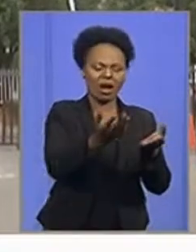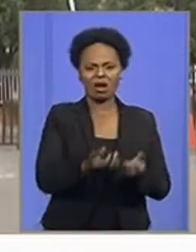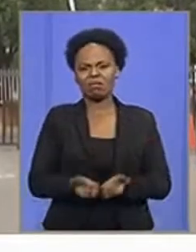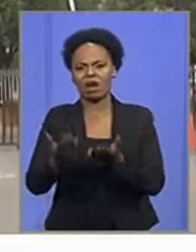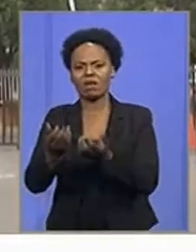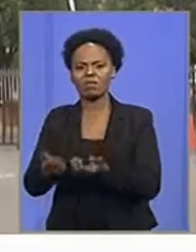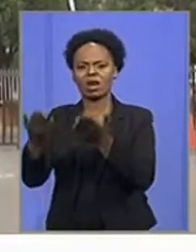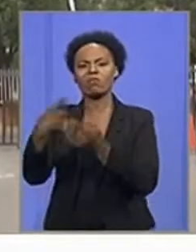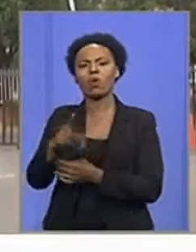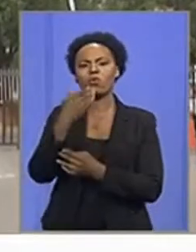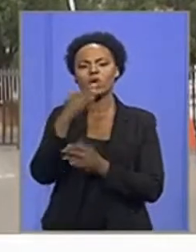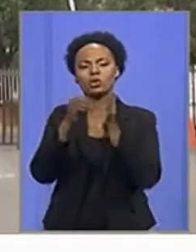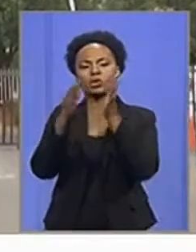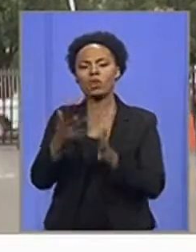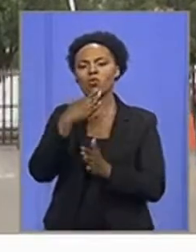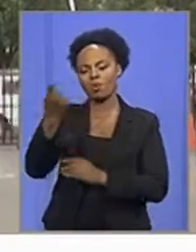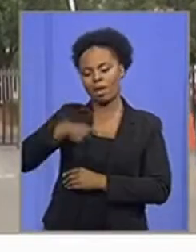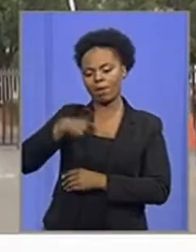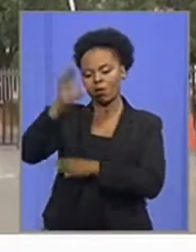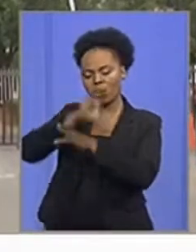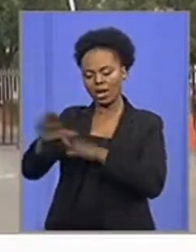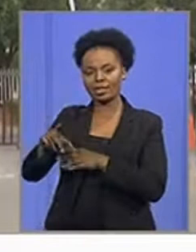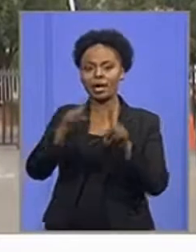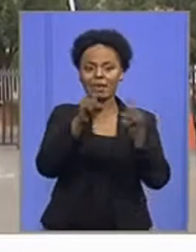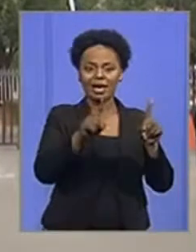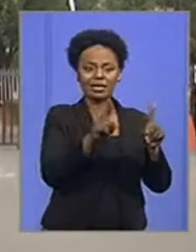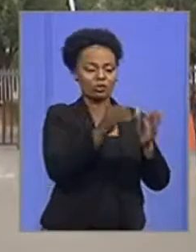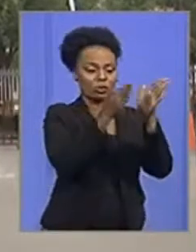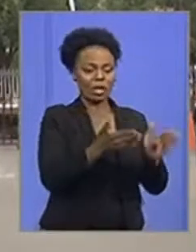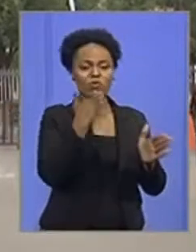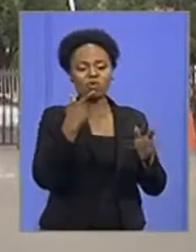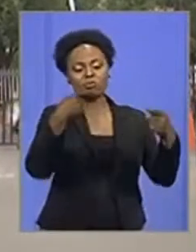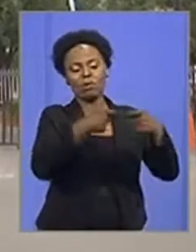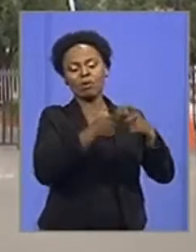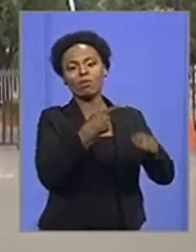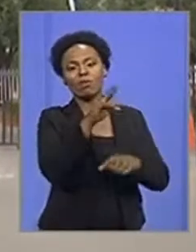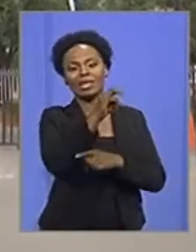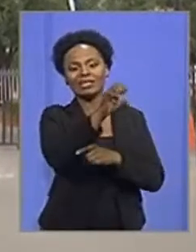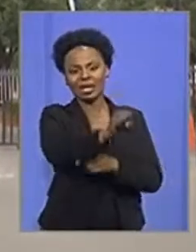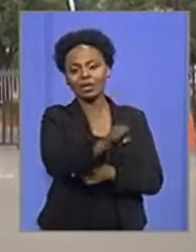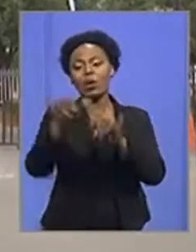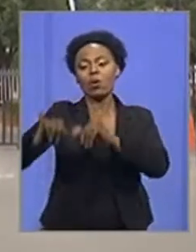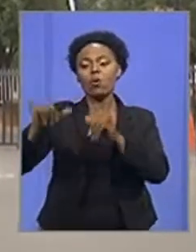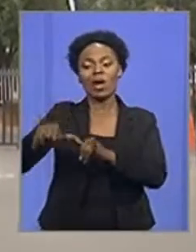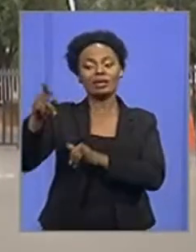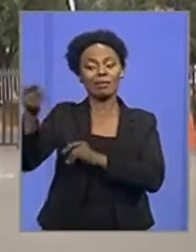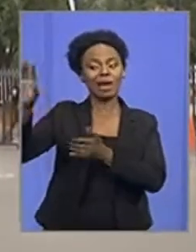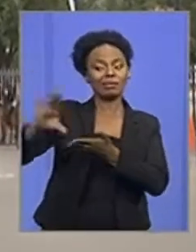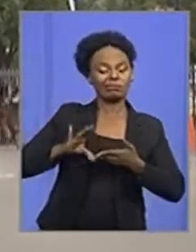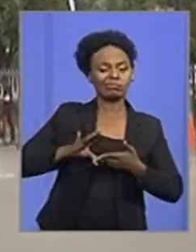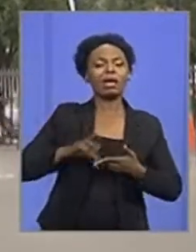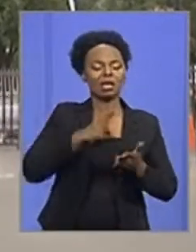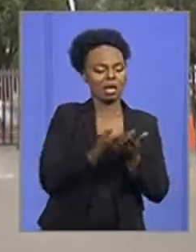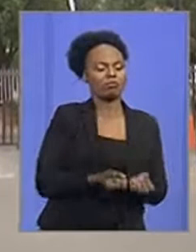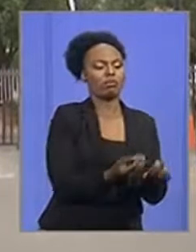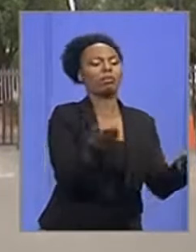ba ipatala. Bana ba ileng hore ba patalwa ke NSFAS santse re emetse di laptop tse tswang ho NSFAS so that re kgone ho di distribute accordingly. So ba ileng hore ba fumana